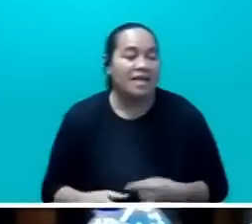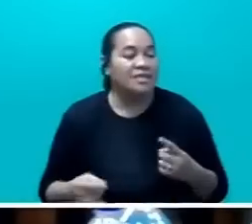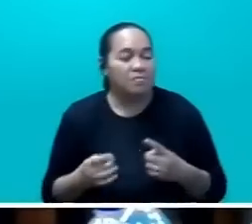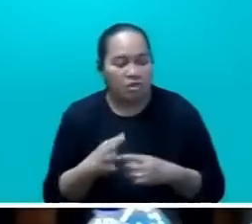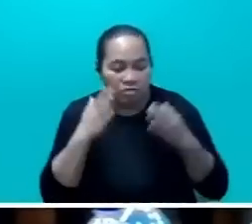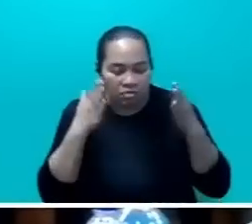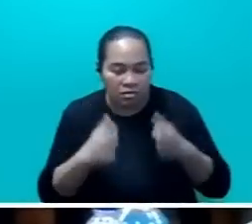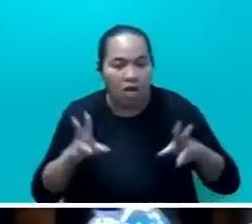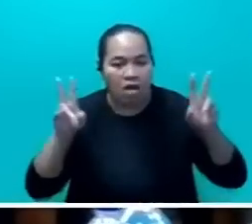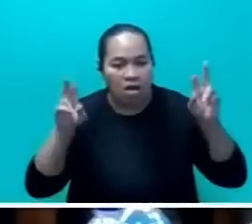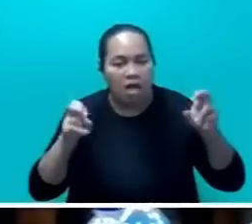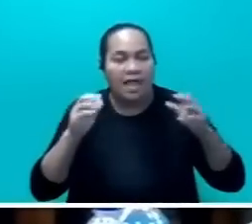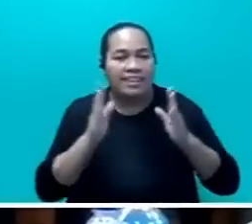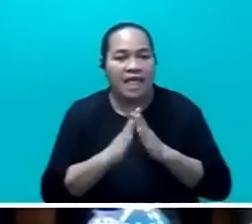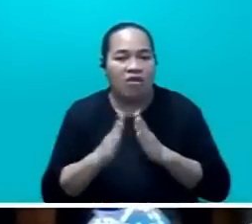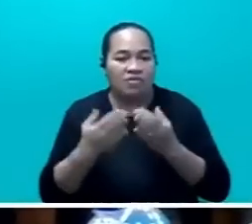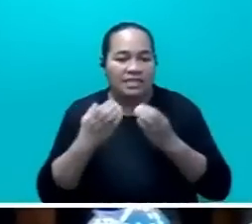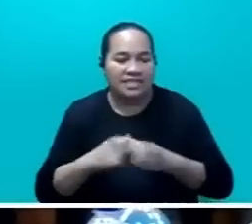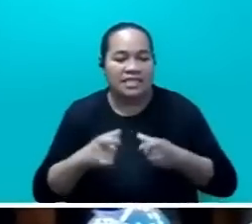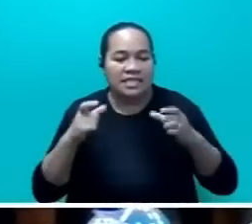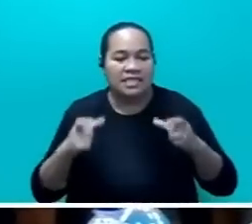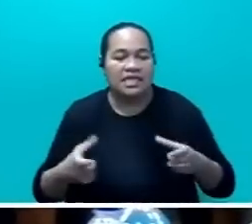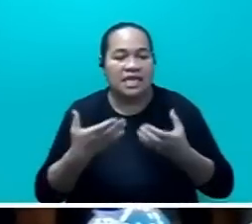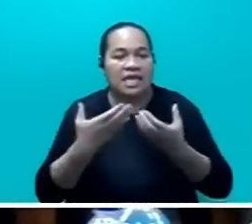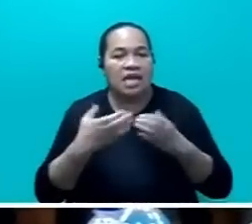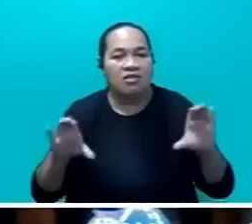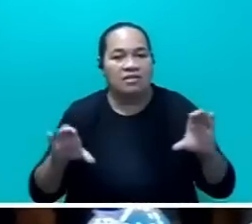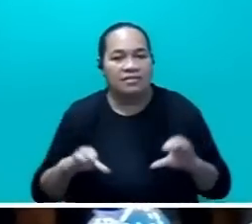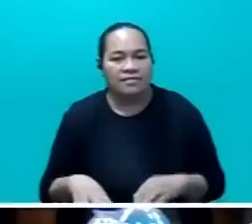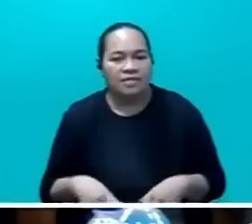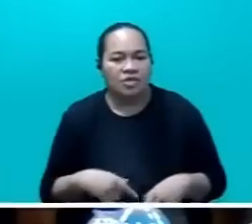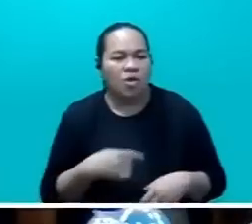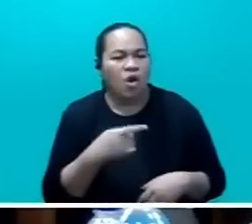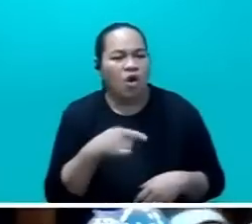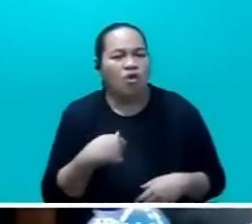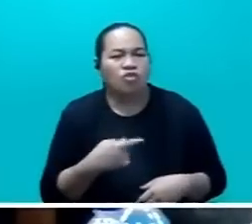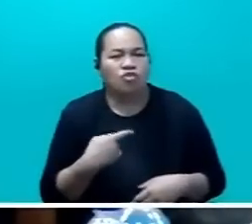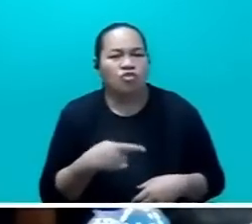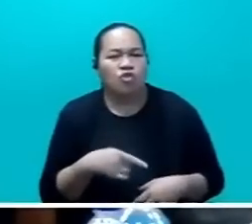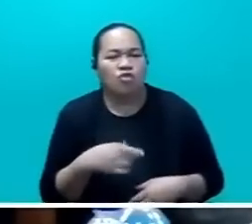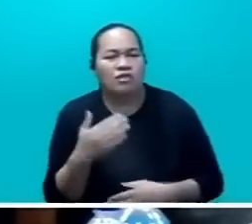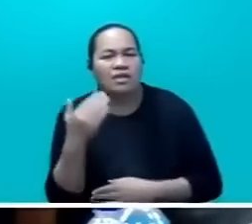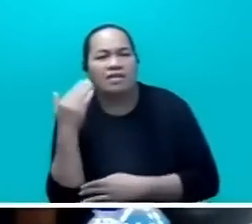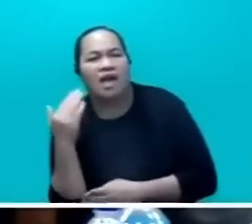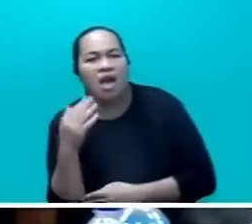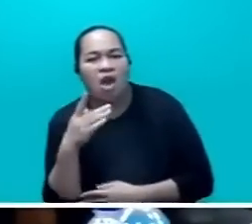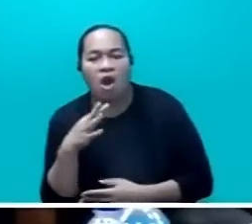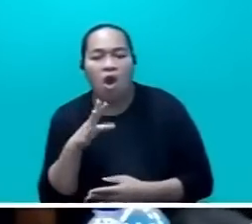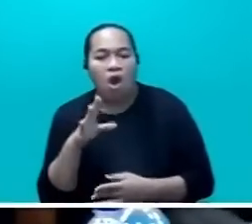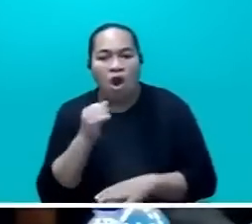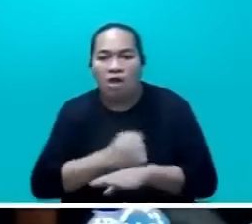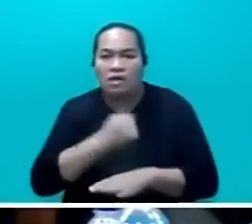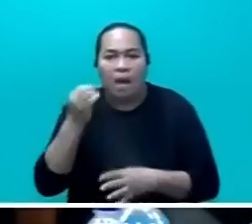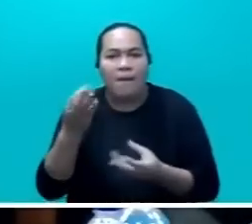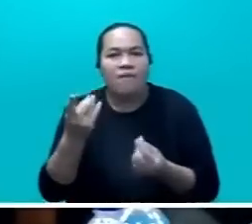city councils. The heavy reliance on government funding, Mr. Speaker.